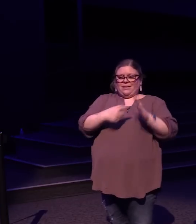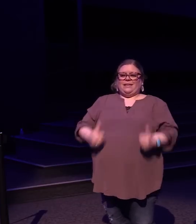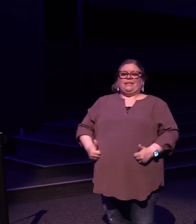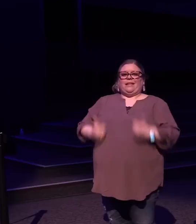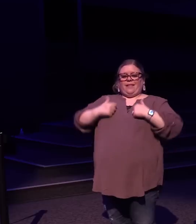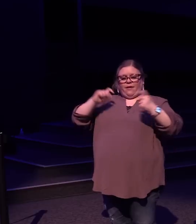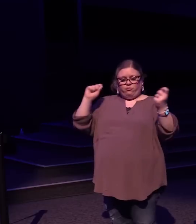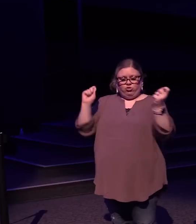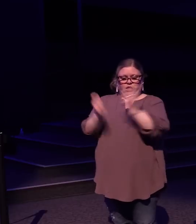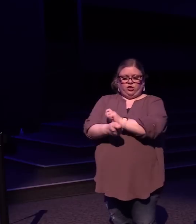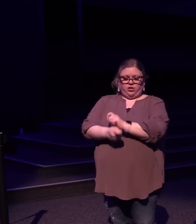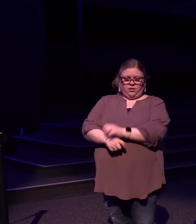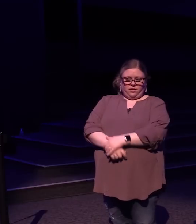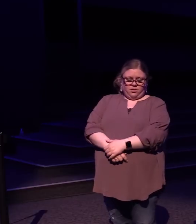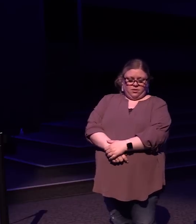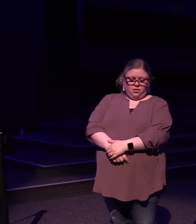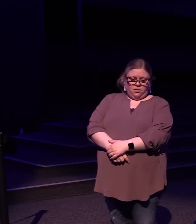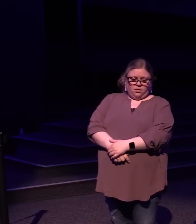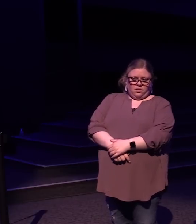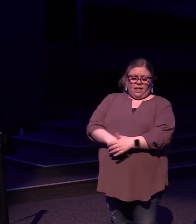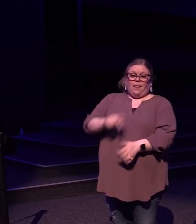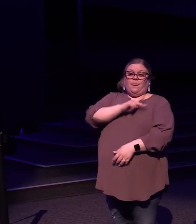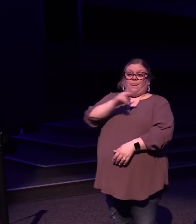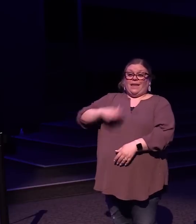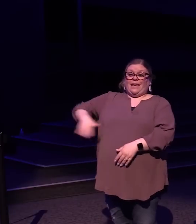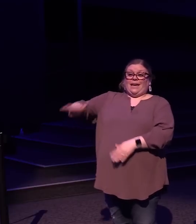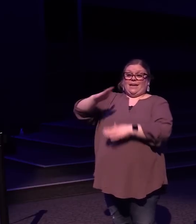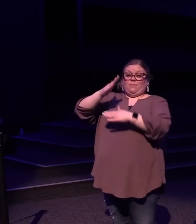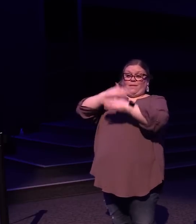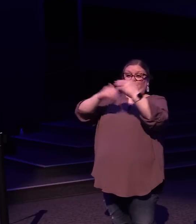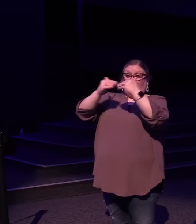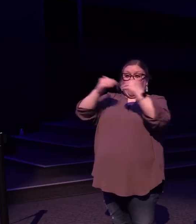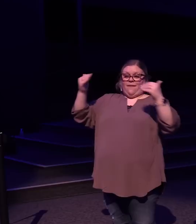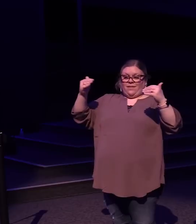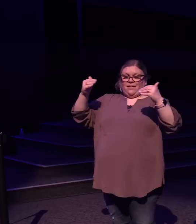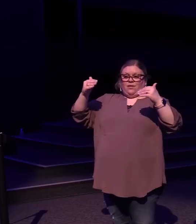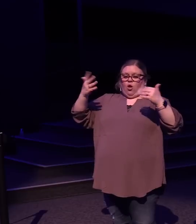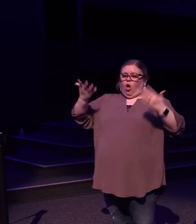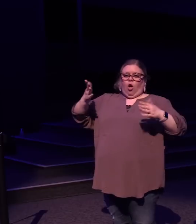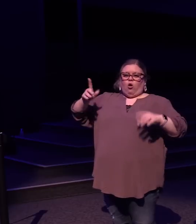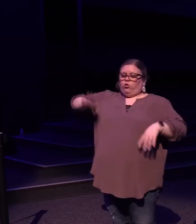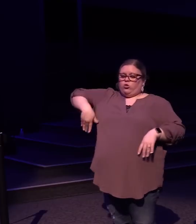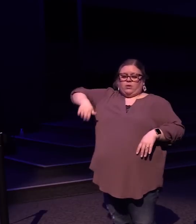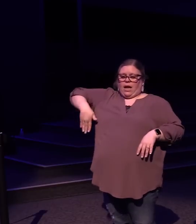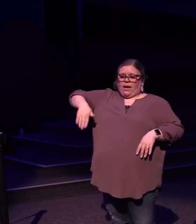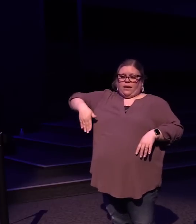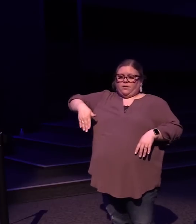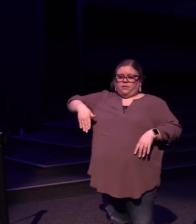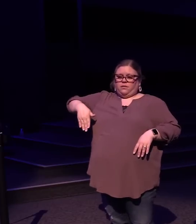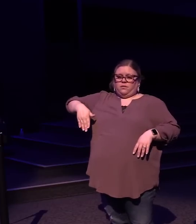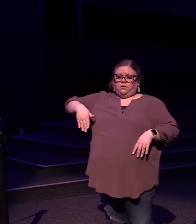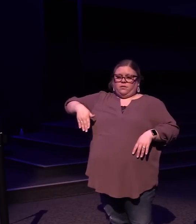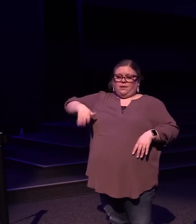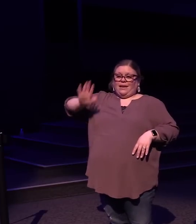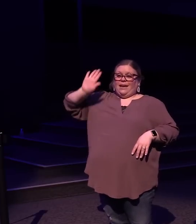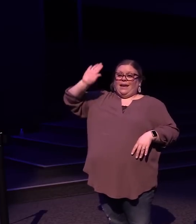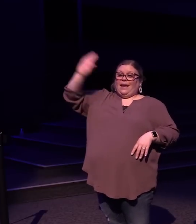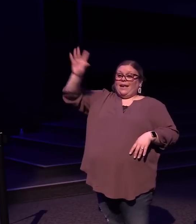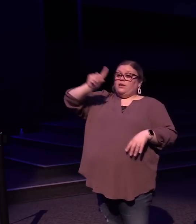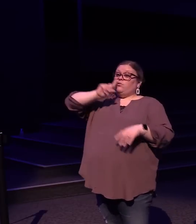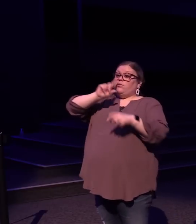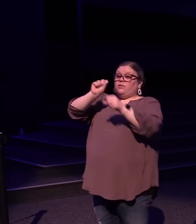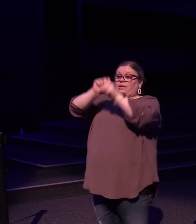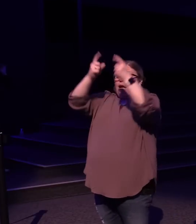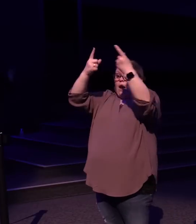power. But the kingdom of heaven is also not yet. It is God's reality breaking